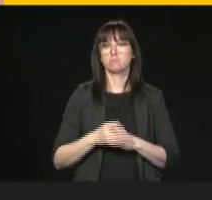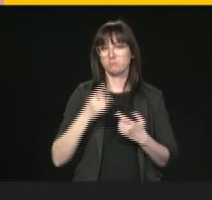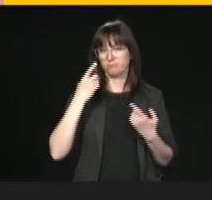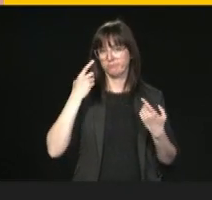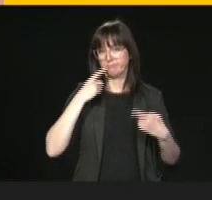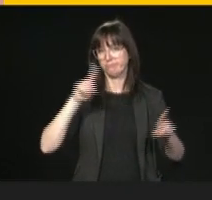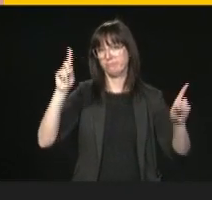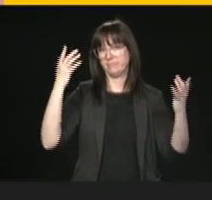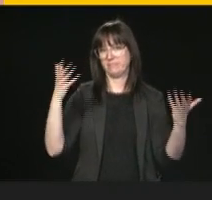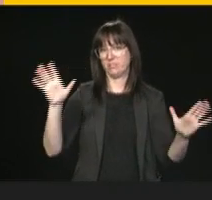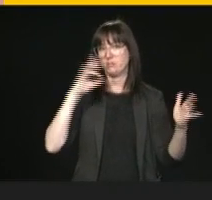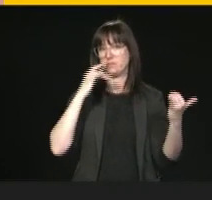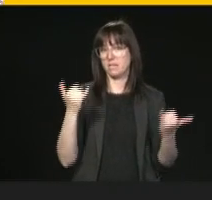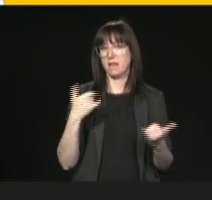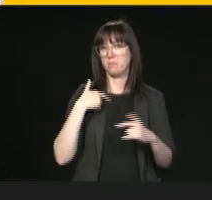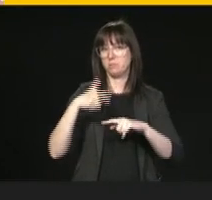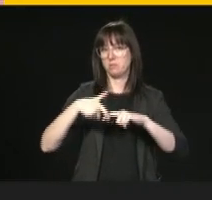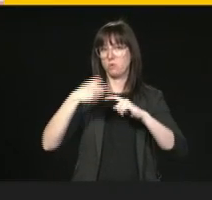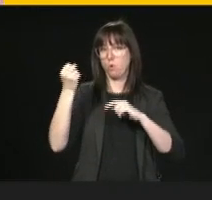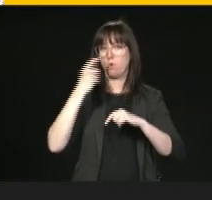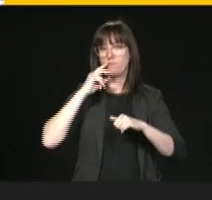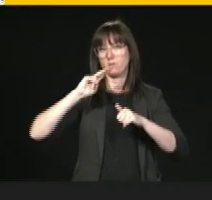to participate in the next conference.